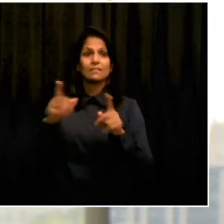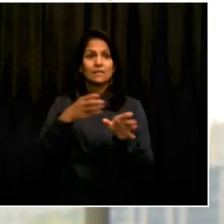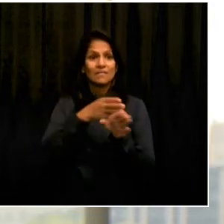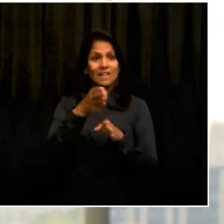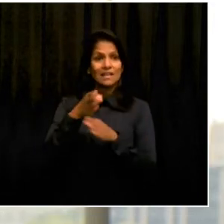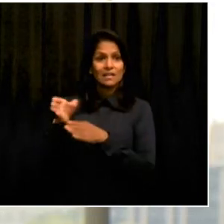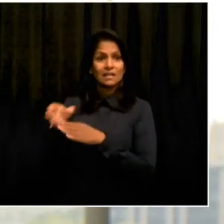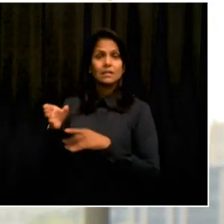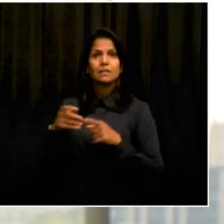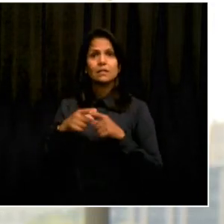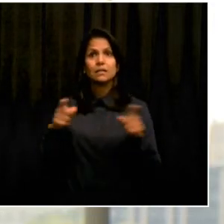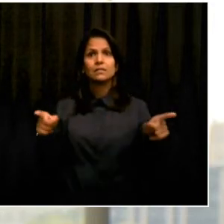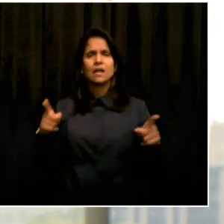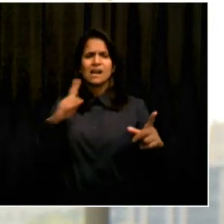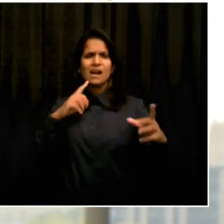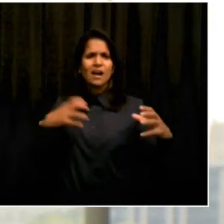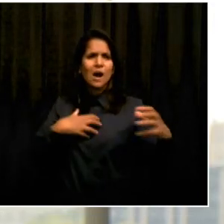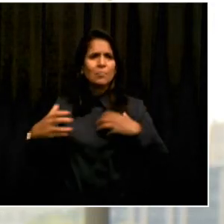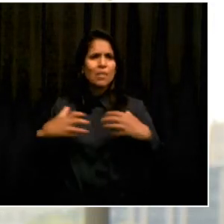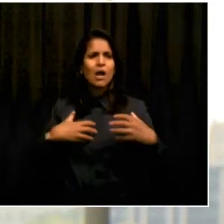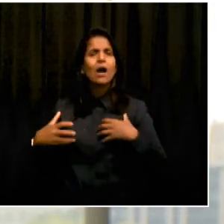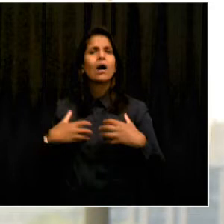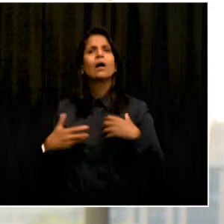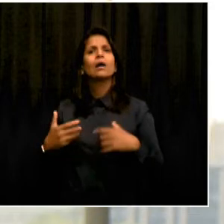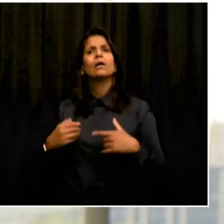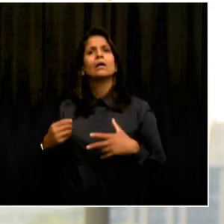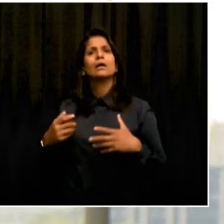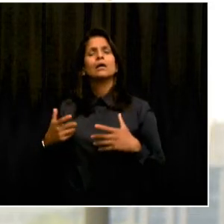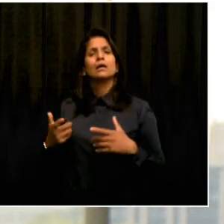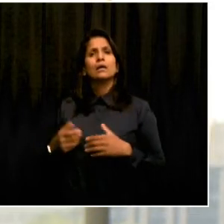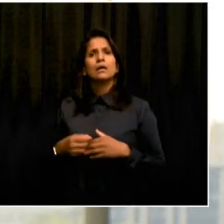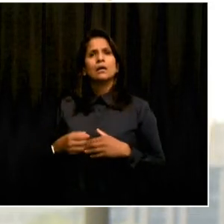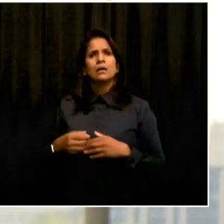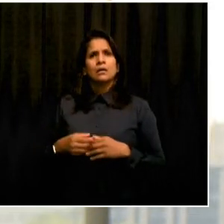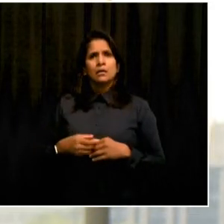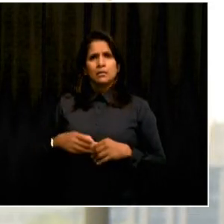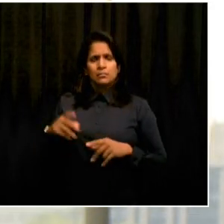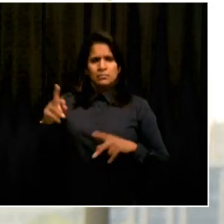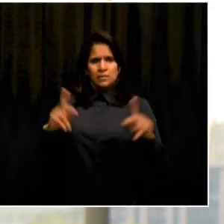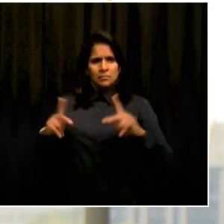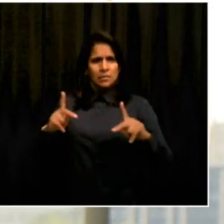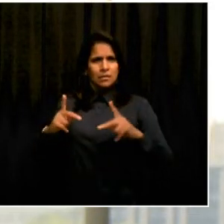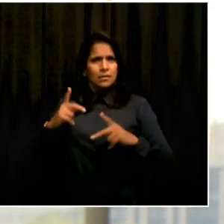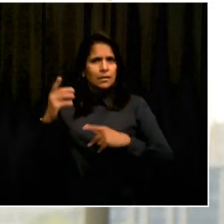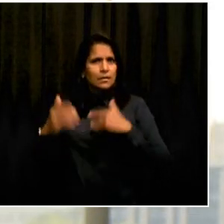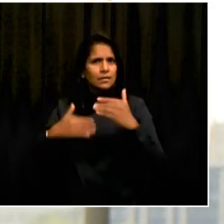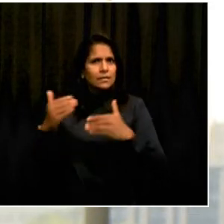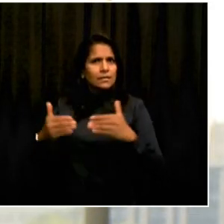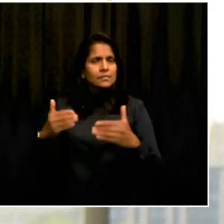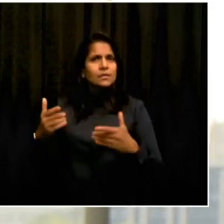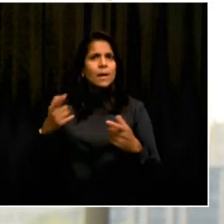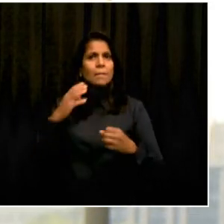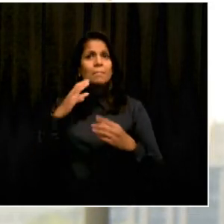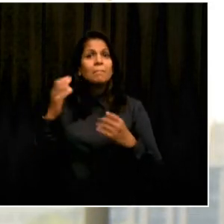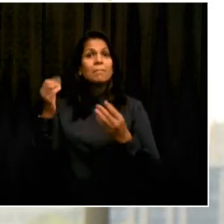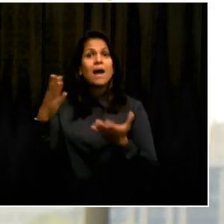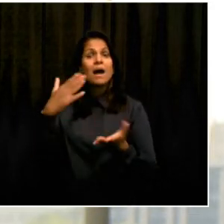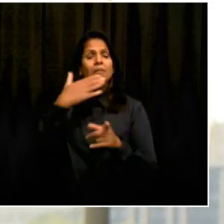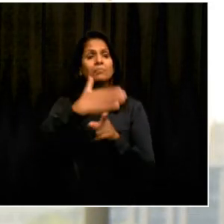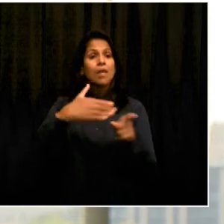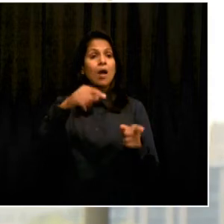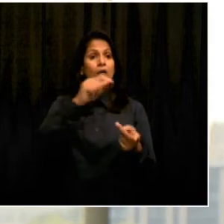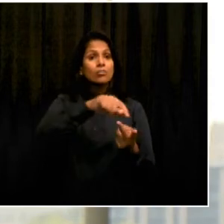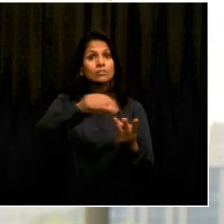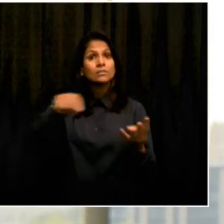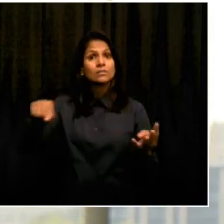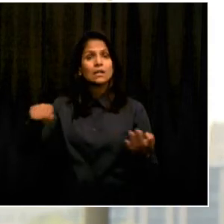have a vision for the revival of the city, but again, there are no details. There's no handout today that I can give back to my desk saying, Mayor de Blasio has a punch list